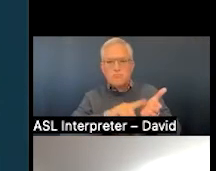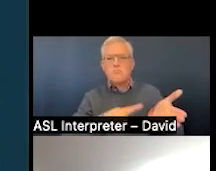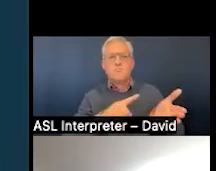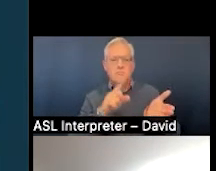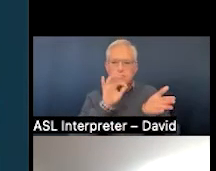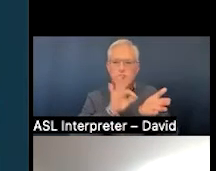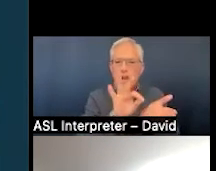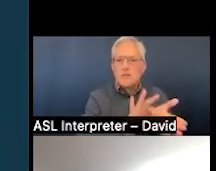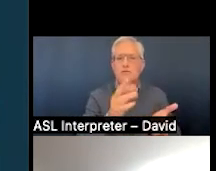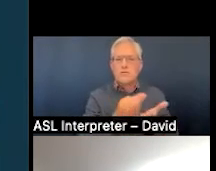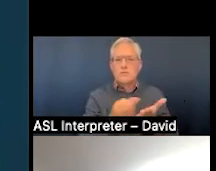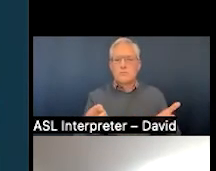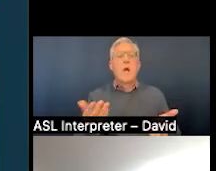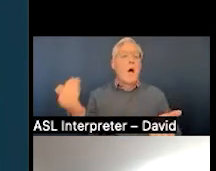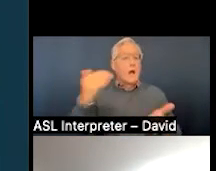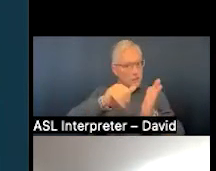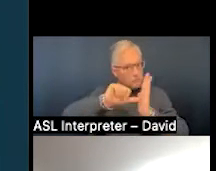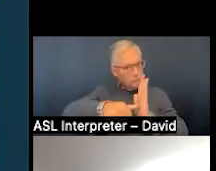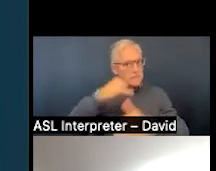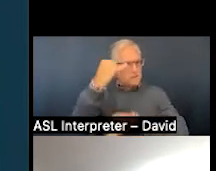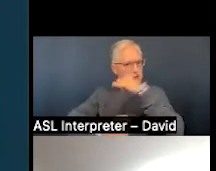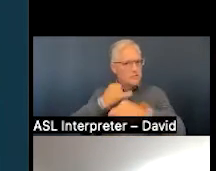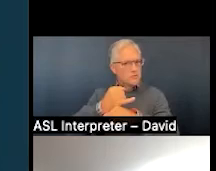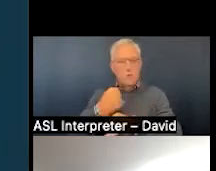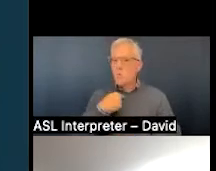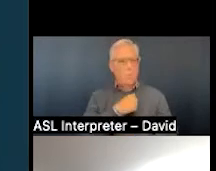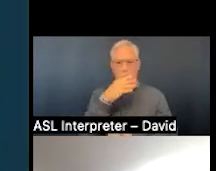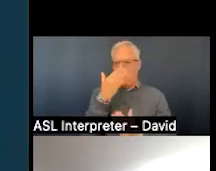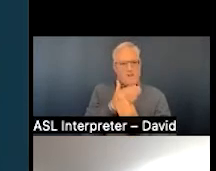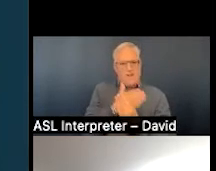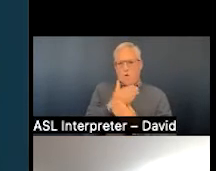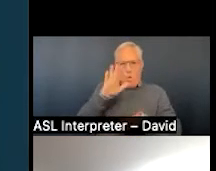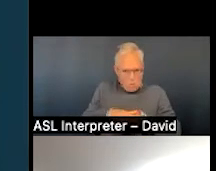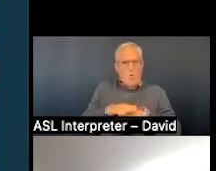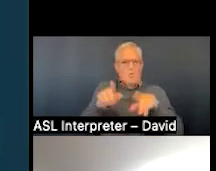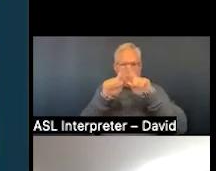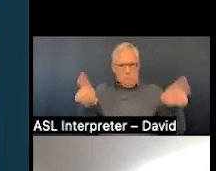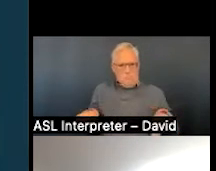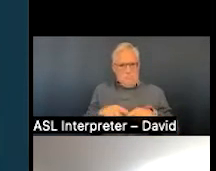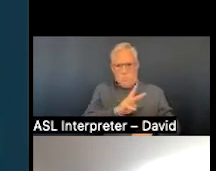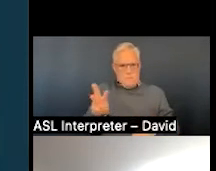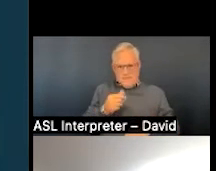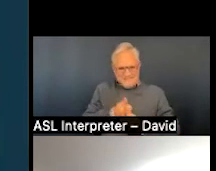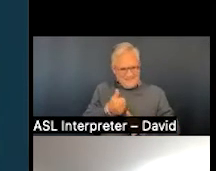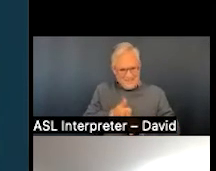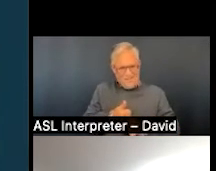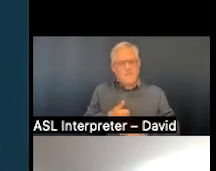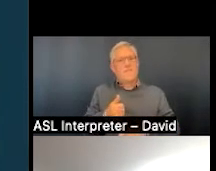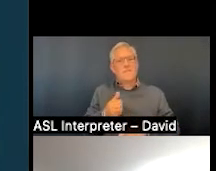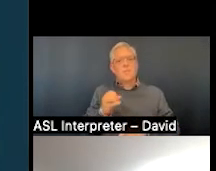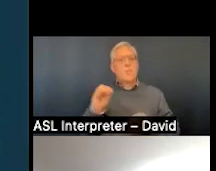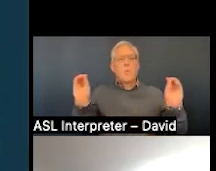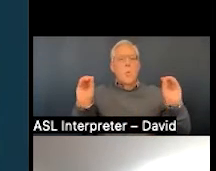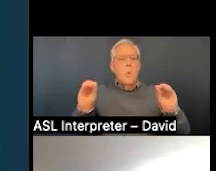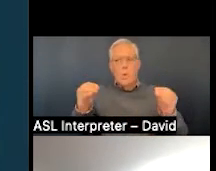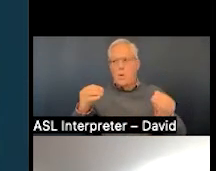it's international in focus because we don't host any files on the site. We neatly sidestep any questions of the legality, because obviously